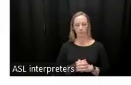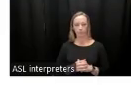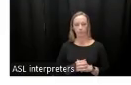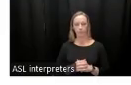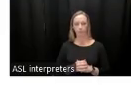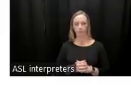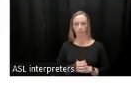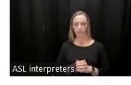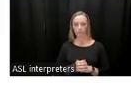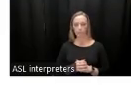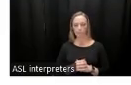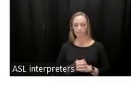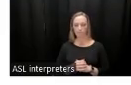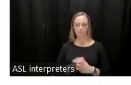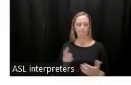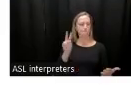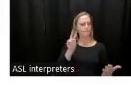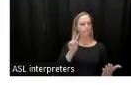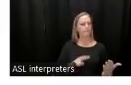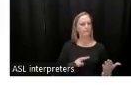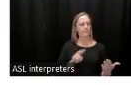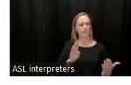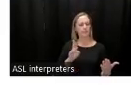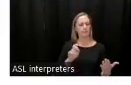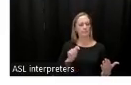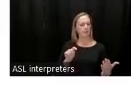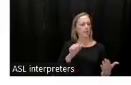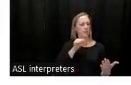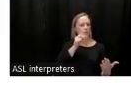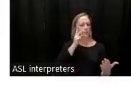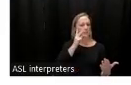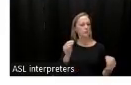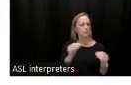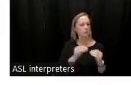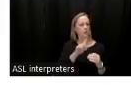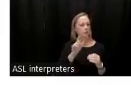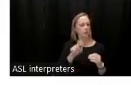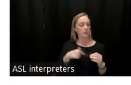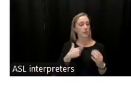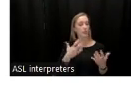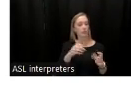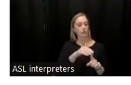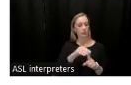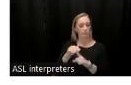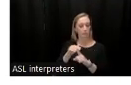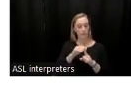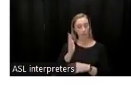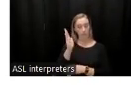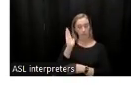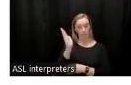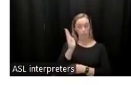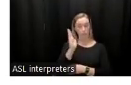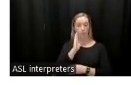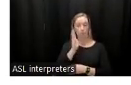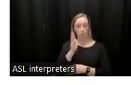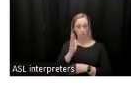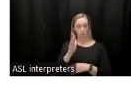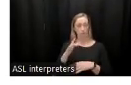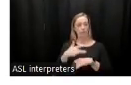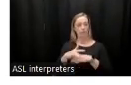I don't see any other questions here. I just want to remind everyone that the presentation will be available on